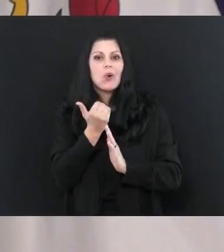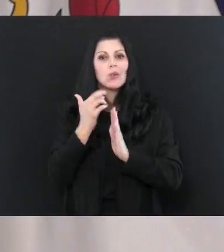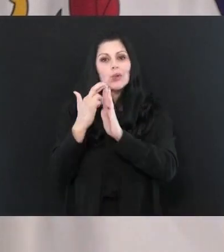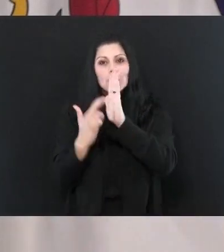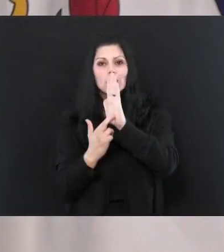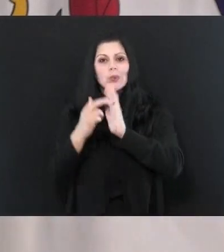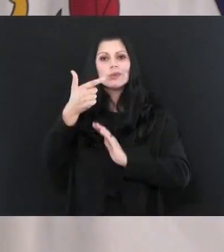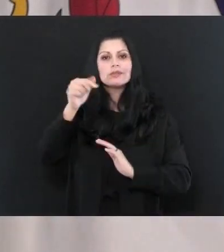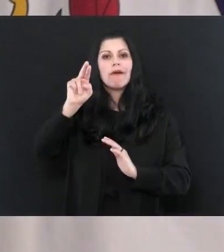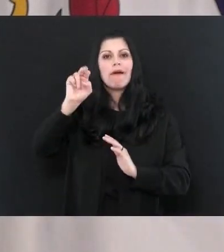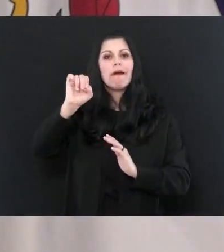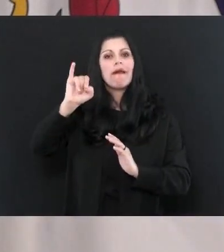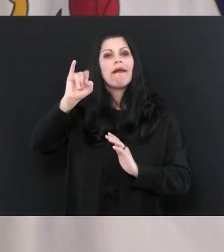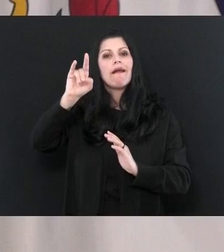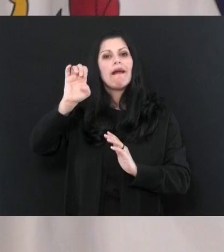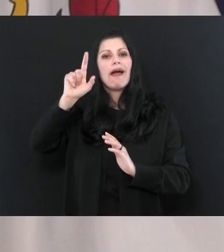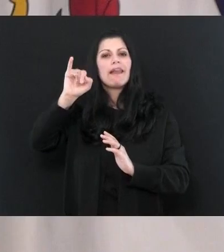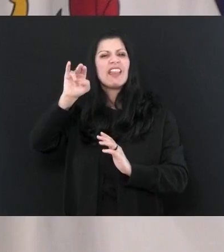today.